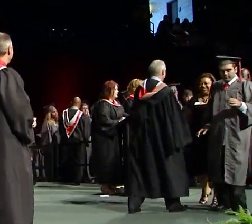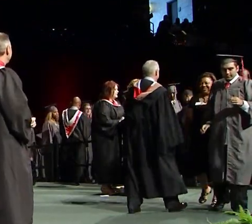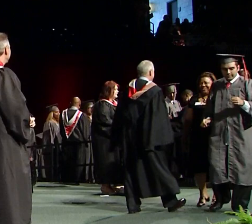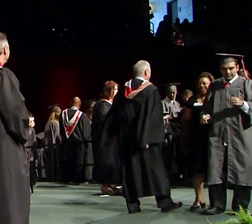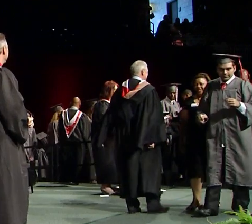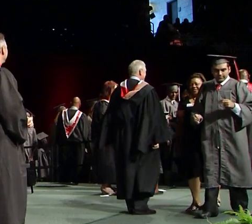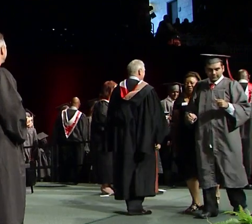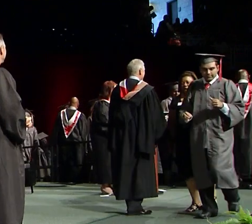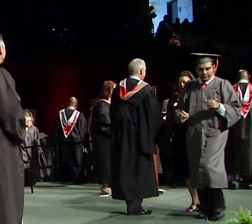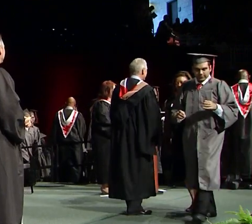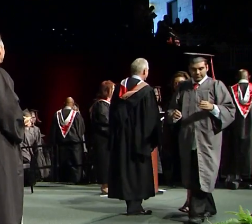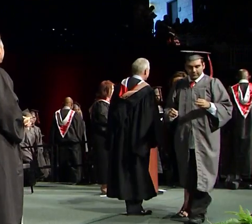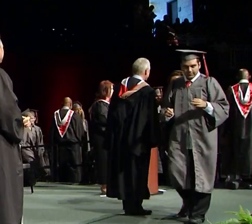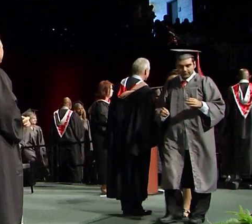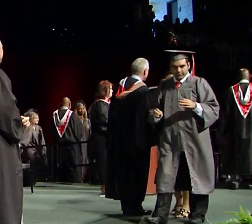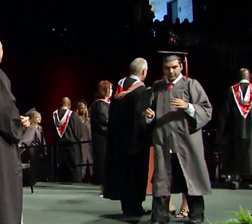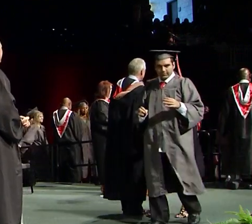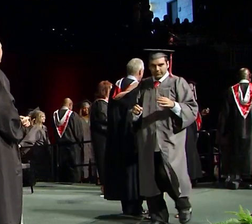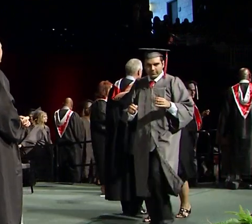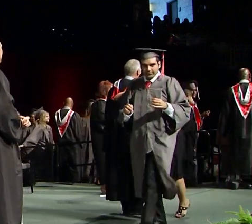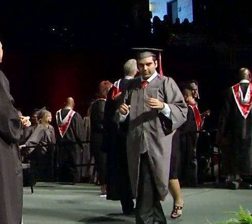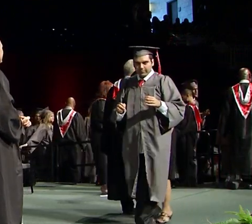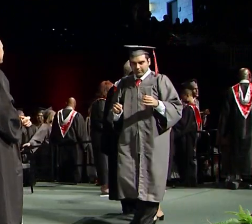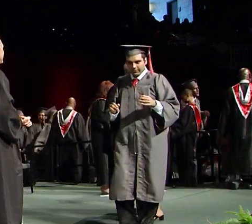Michael Anthony Claros.